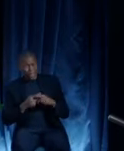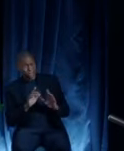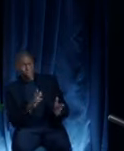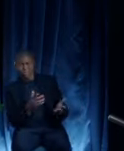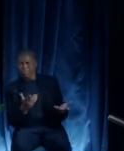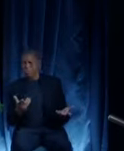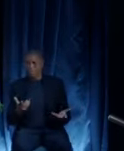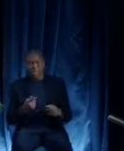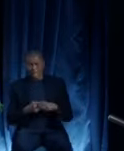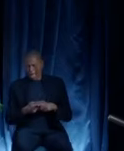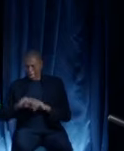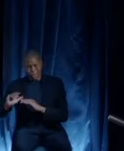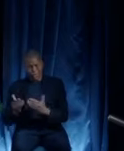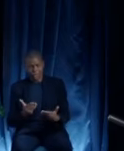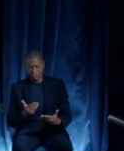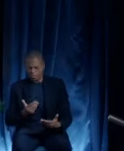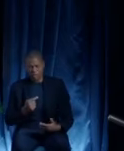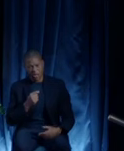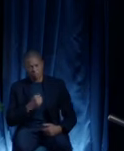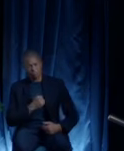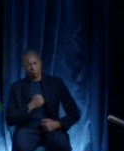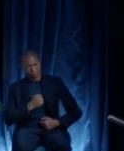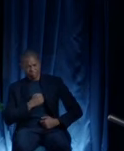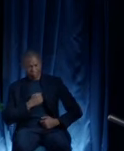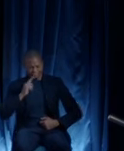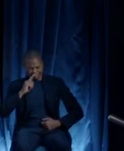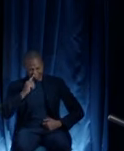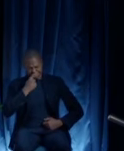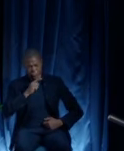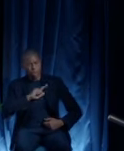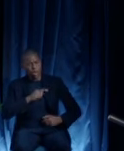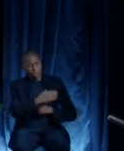by the Scots. So, that is a feature